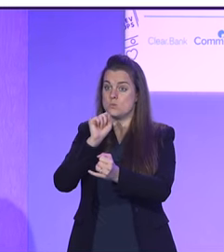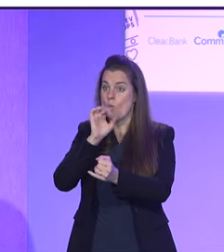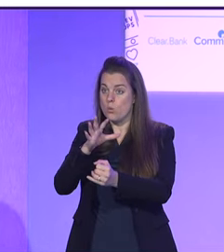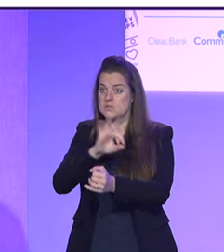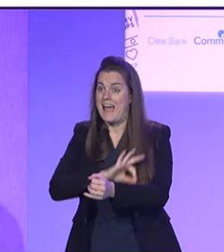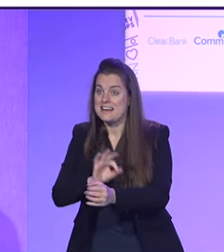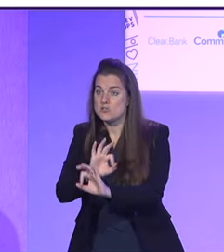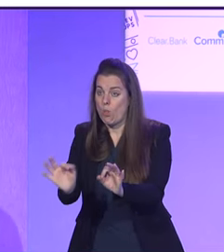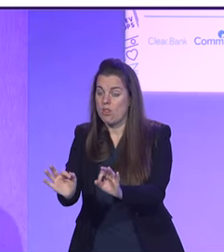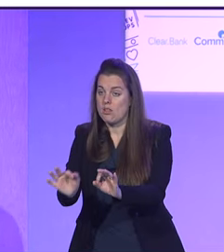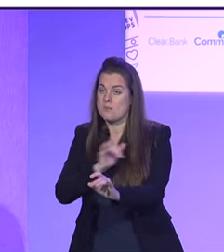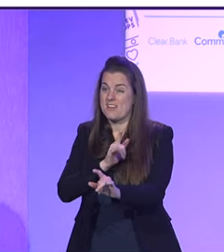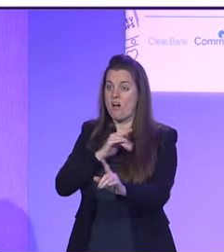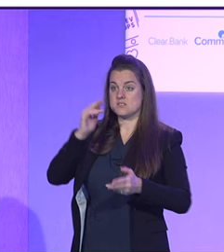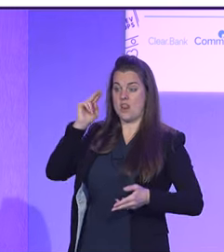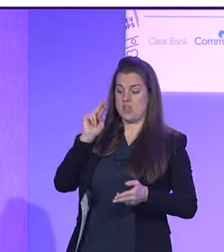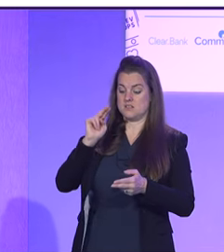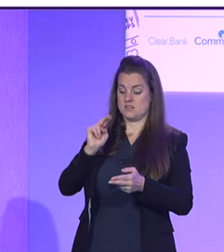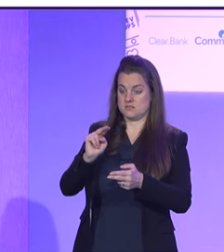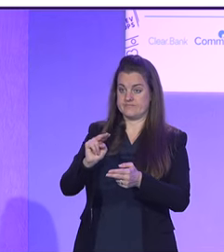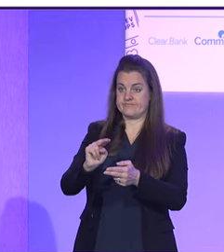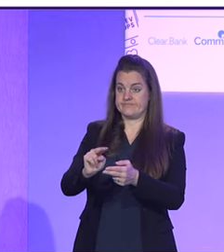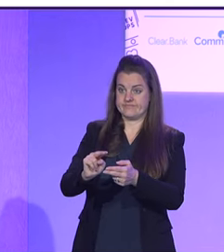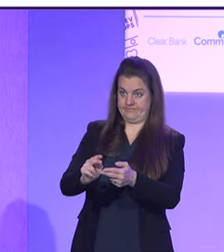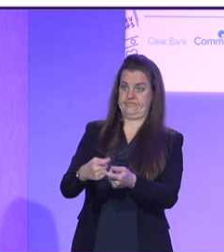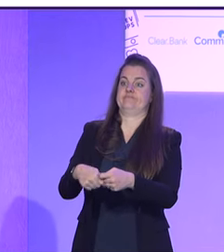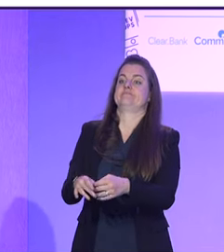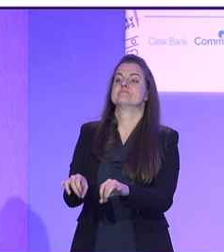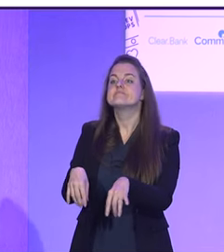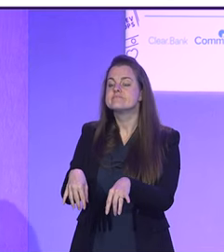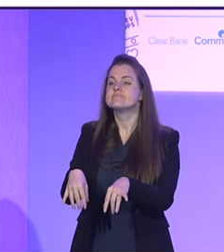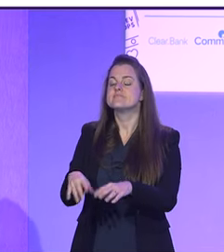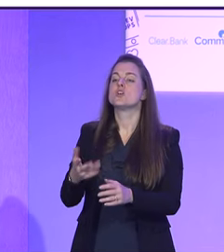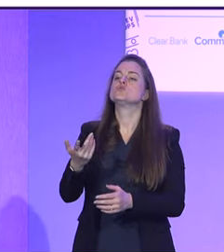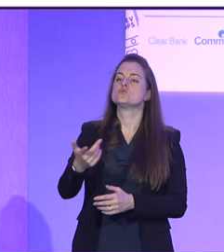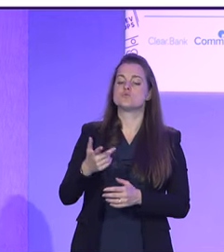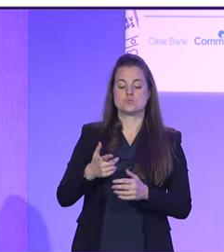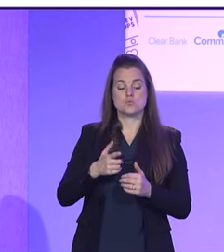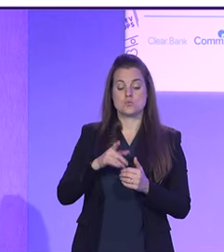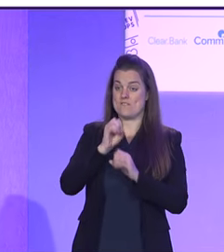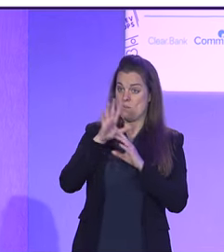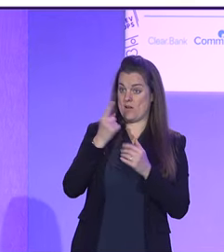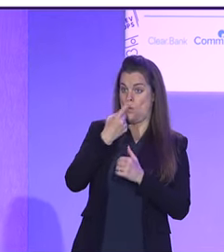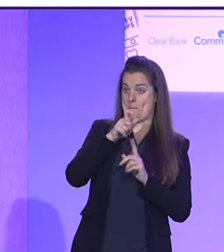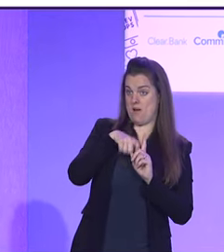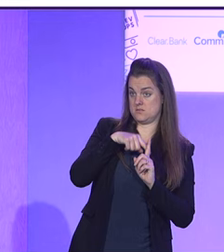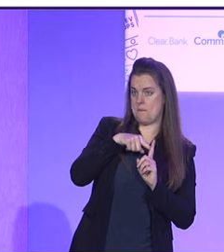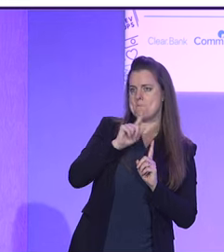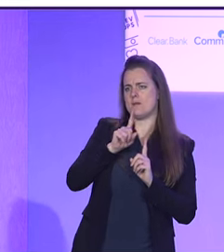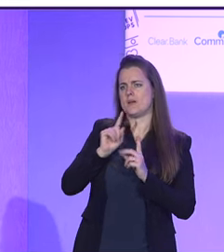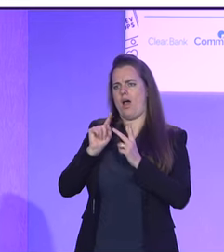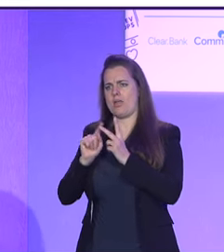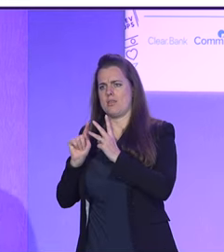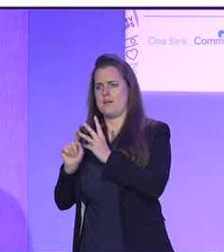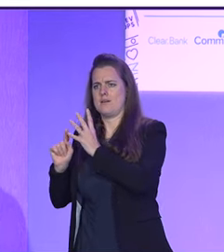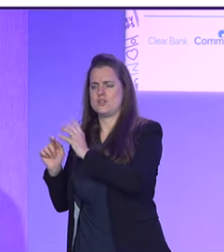And then other actors, you know, actor B, C, D, also do the same thing. It's the same thing for everyone here.